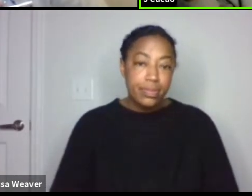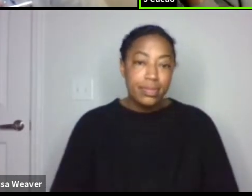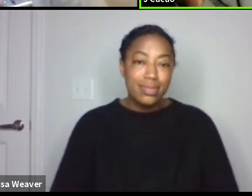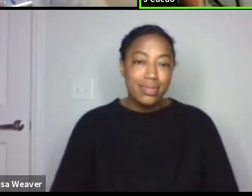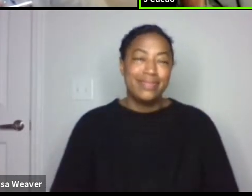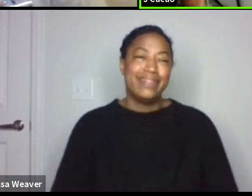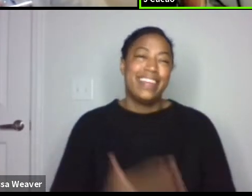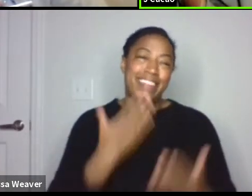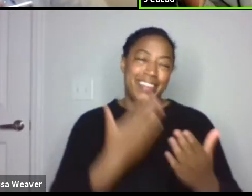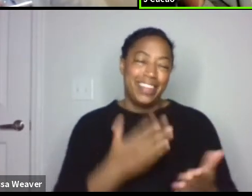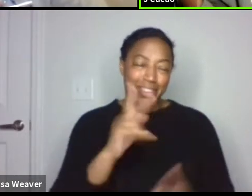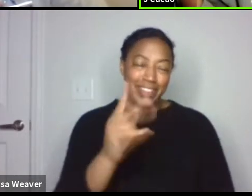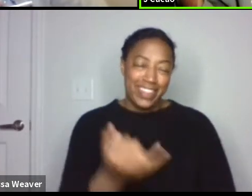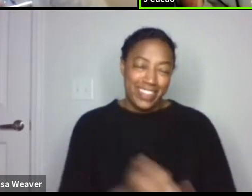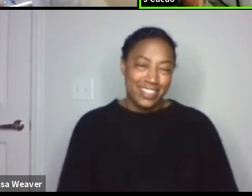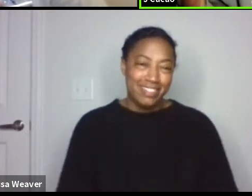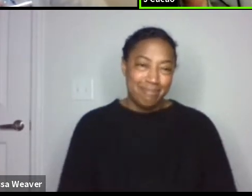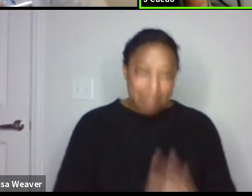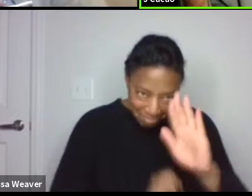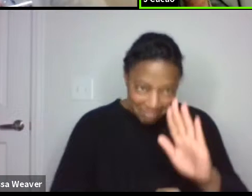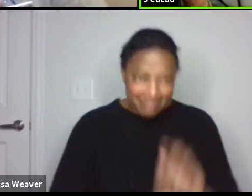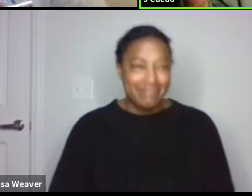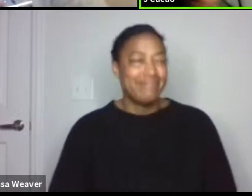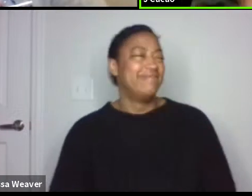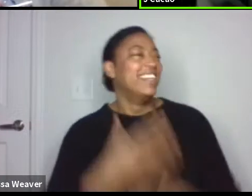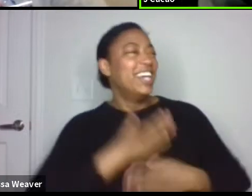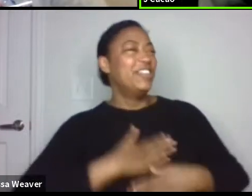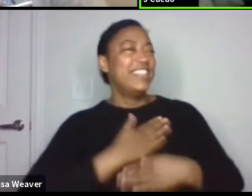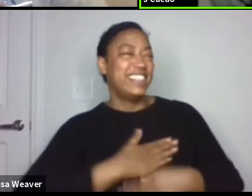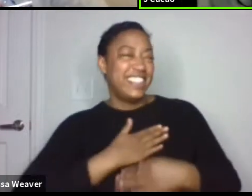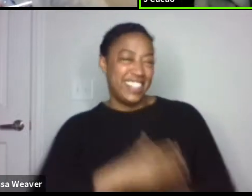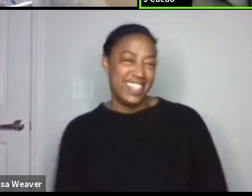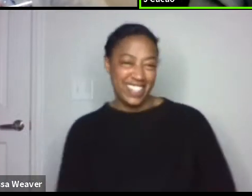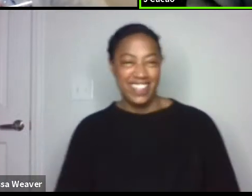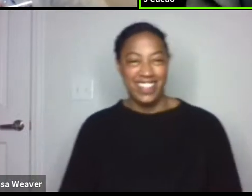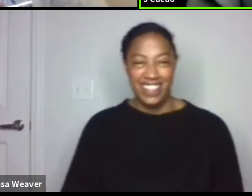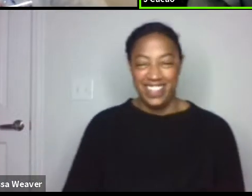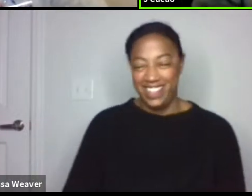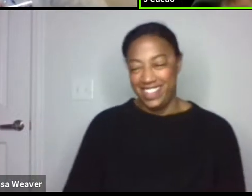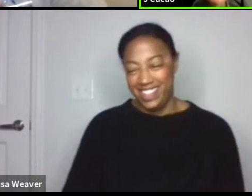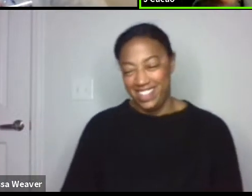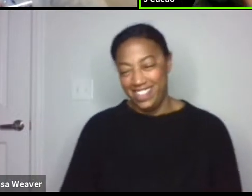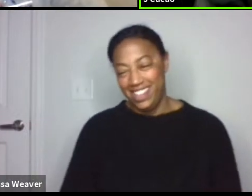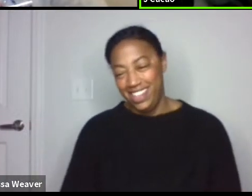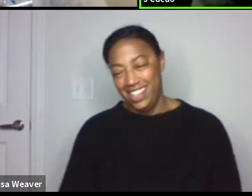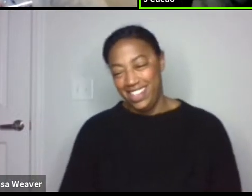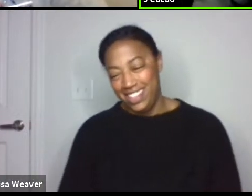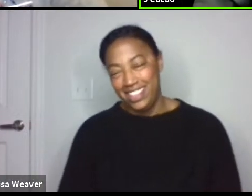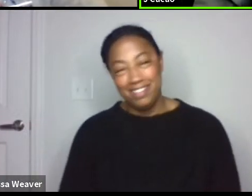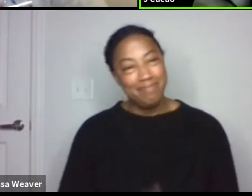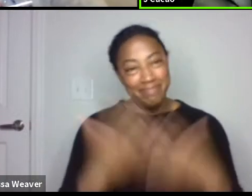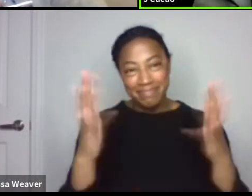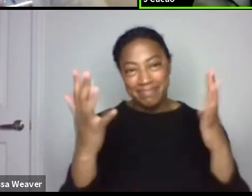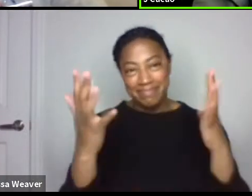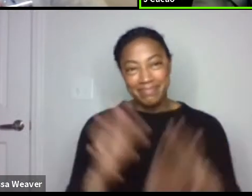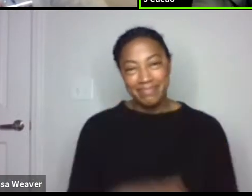Miss Clarissa. Thank you. Much appreciated. Yeah, that's it.